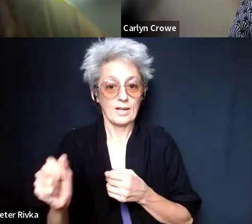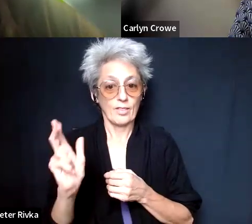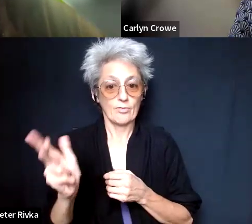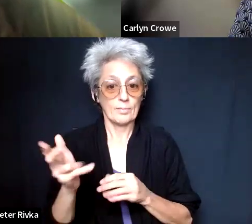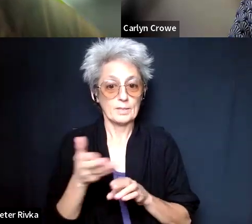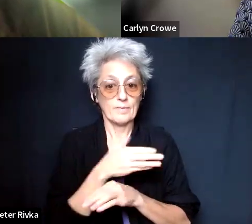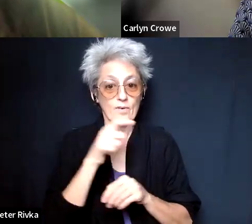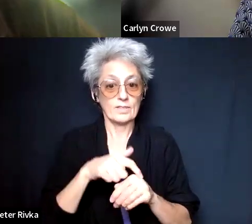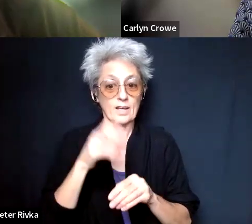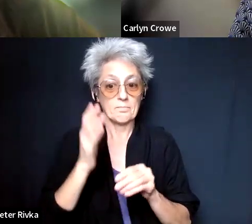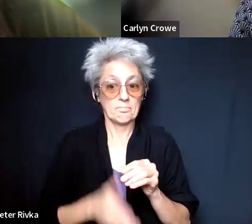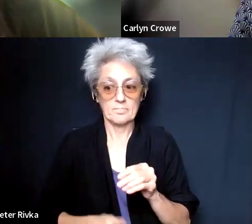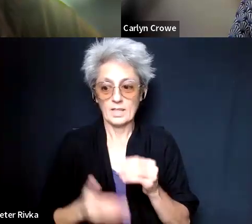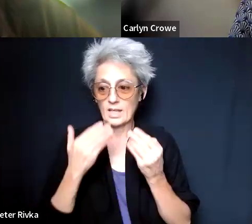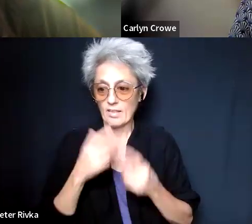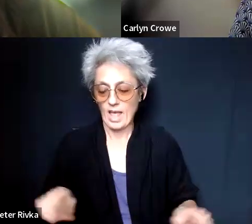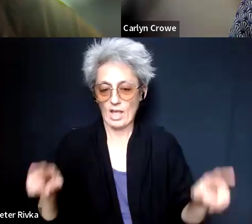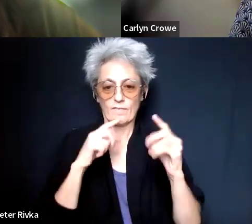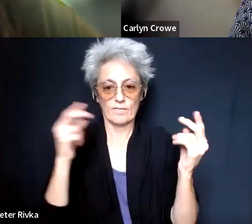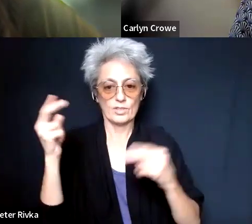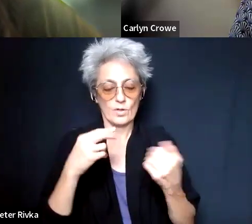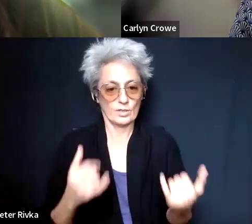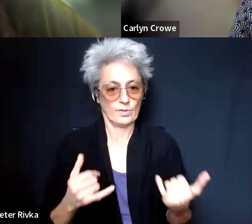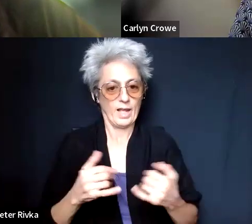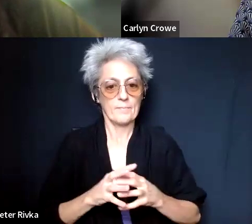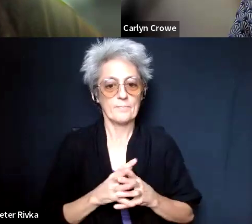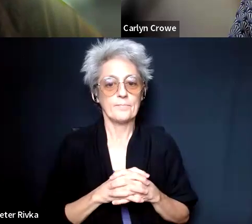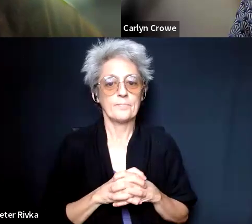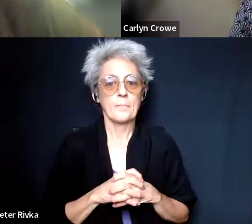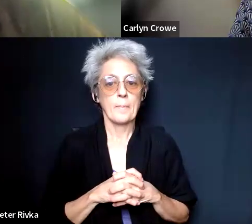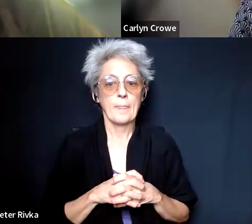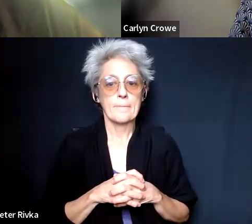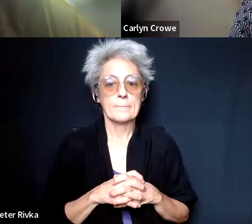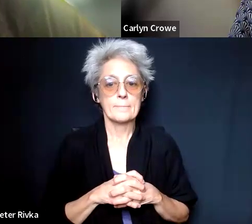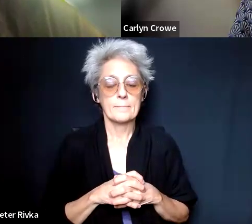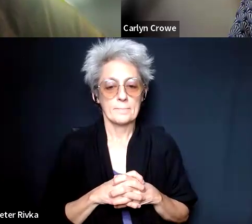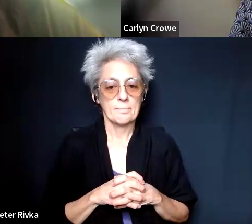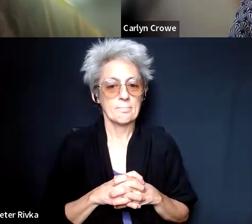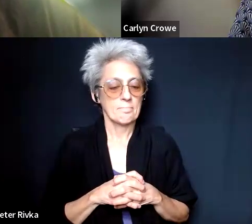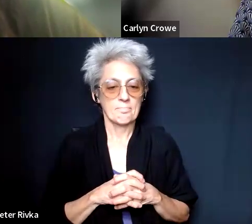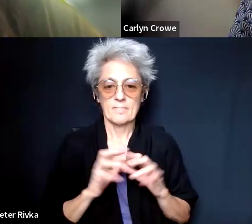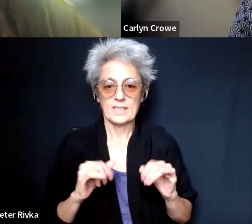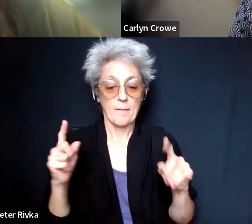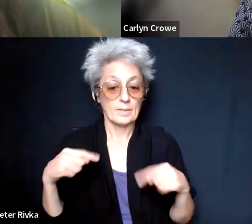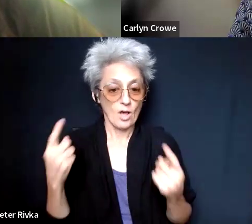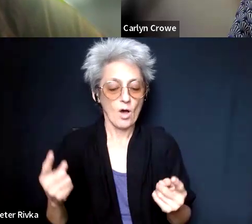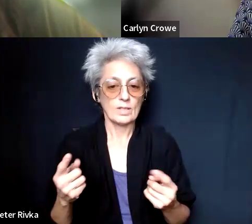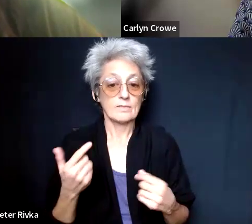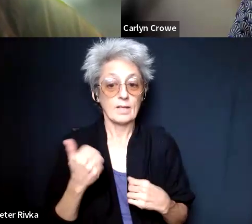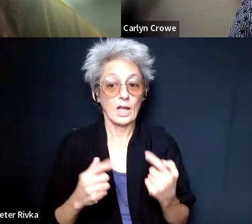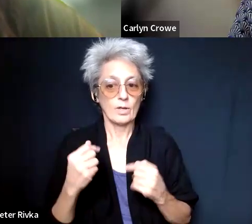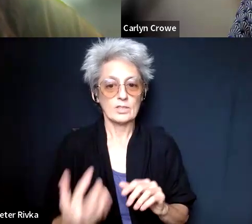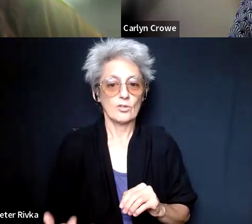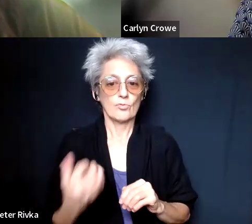our time. So I just want to thank everybody for joining us today. And as always, if you have questions, reach out to us, Carlin or I,